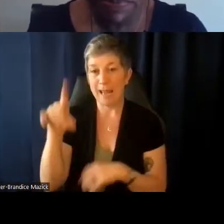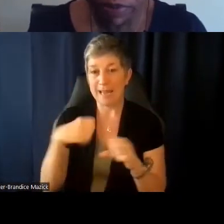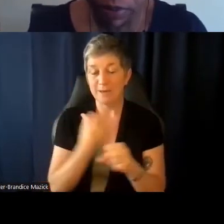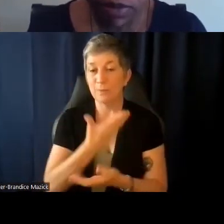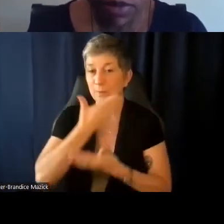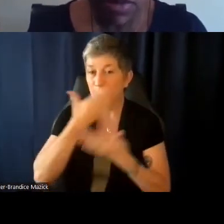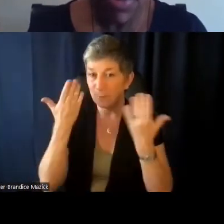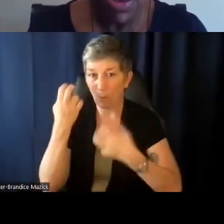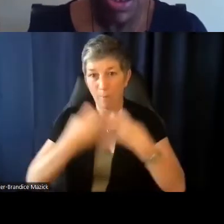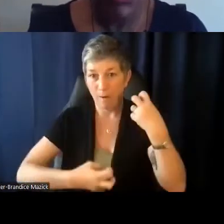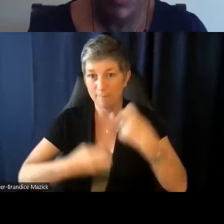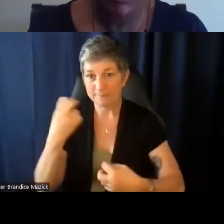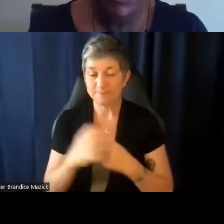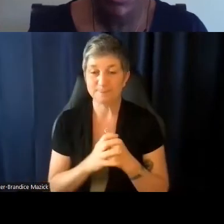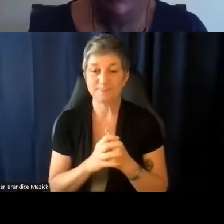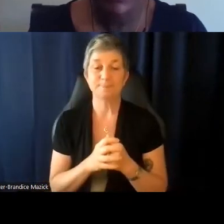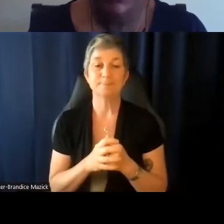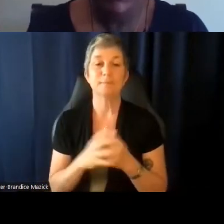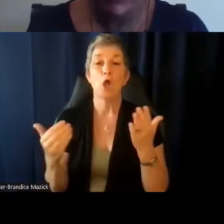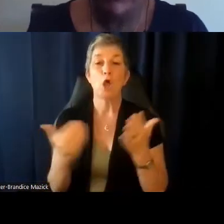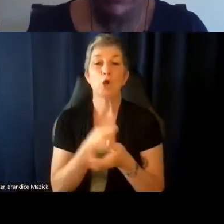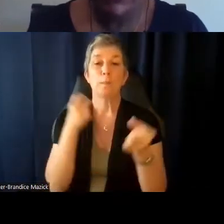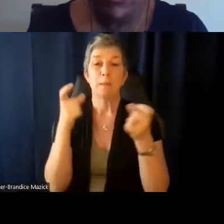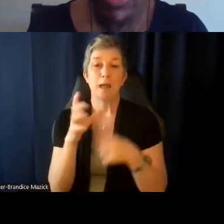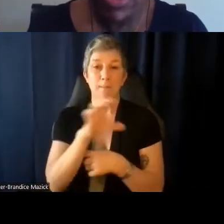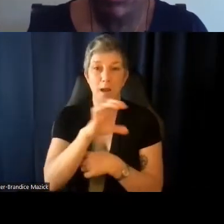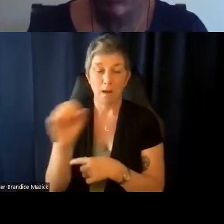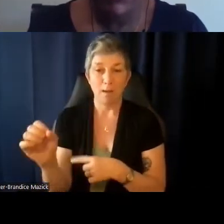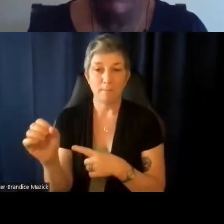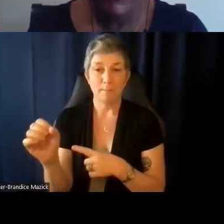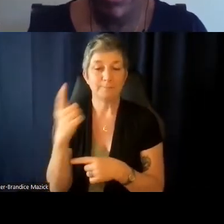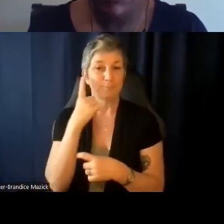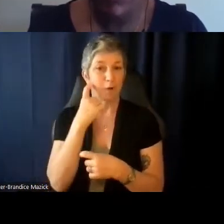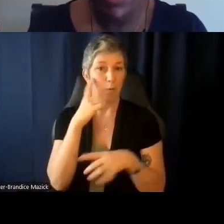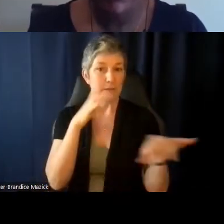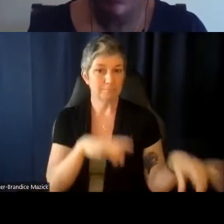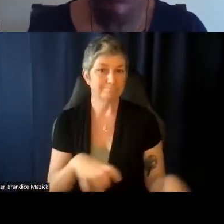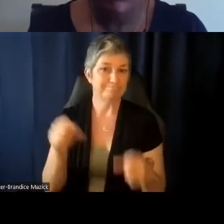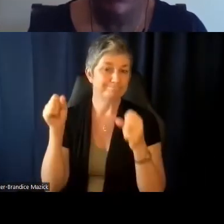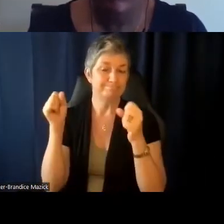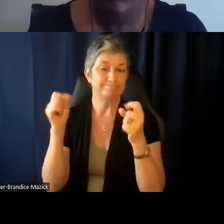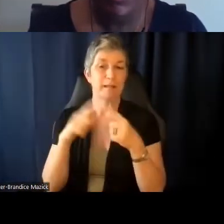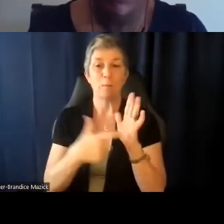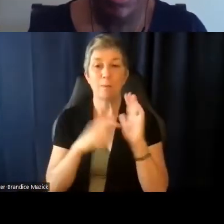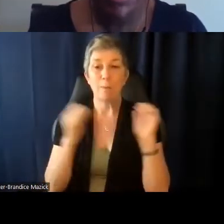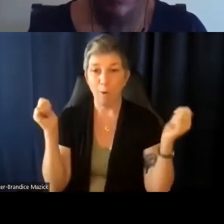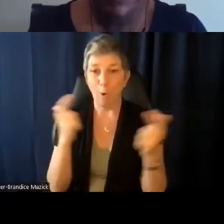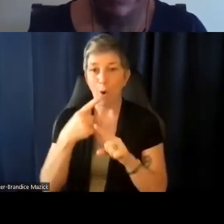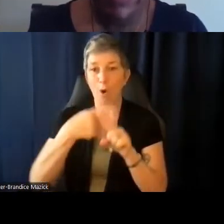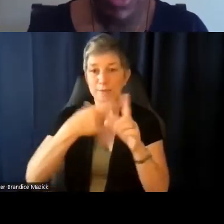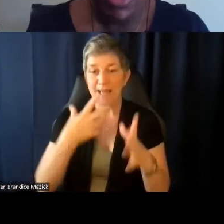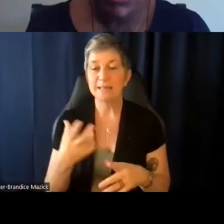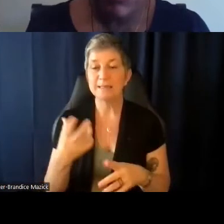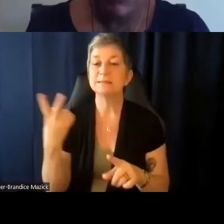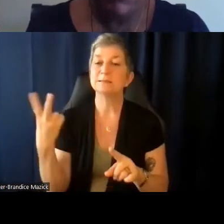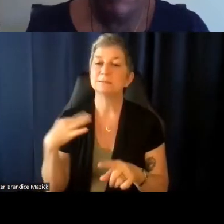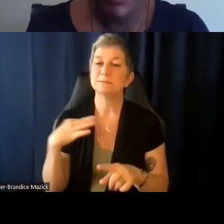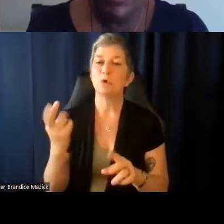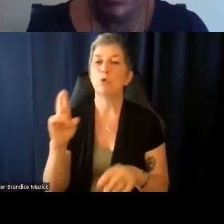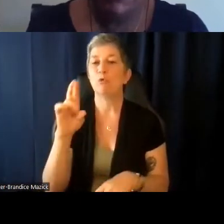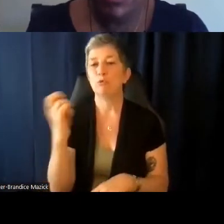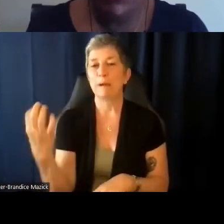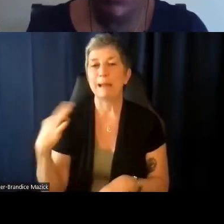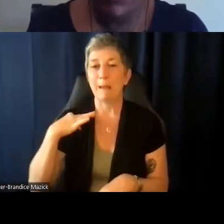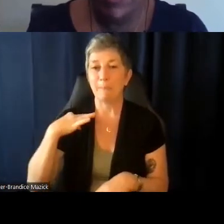incident. A new management company recently took over and required that all tenants reapply. The results